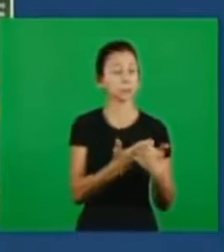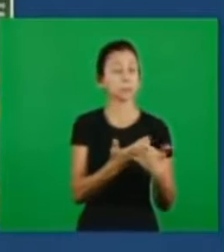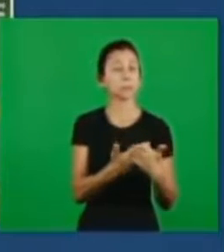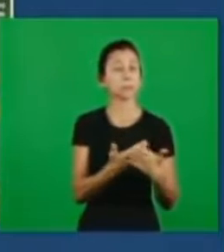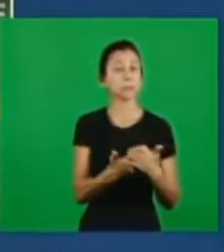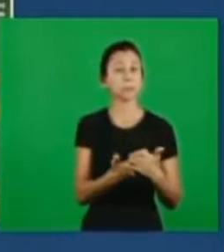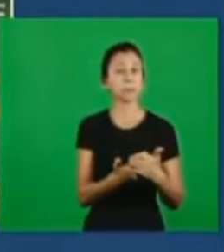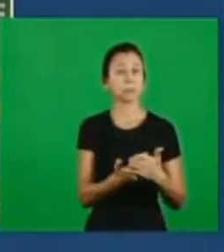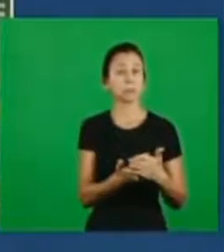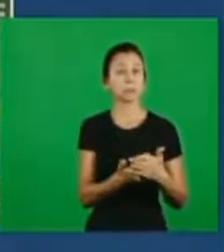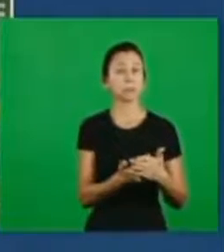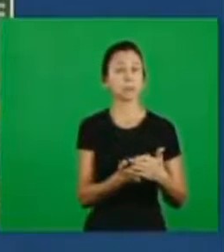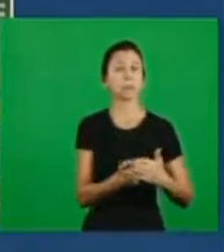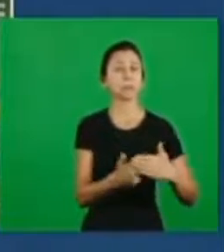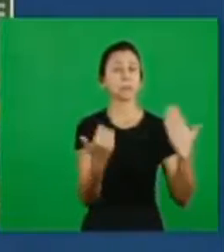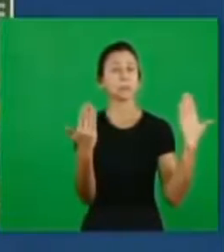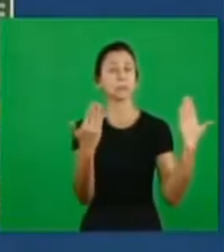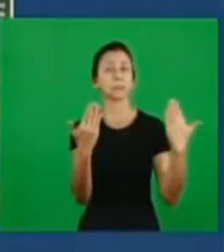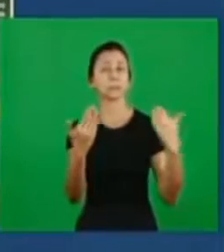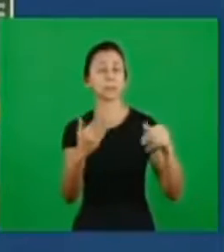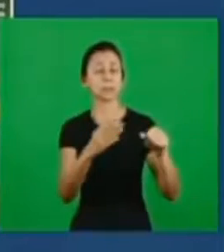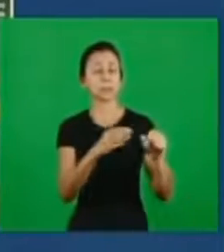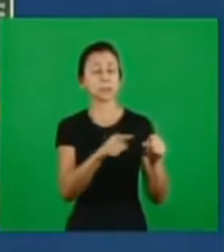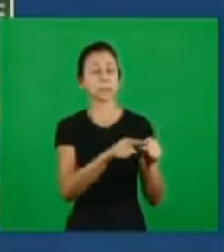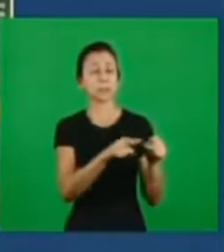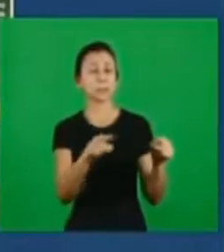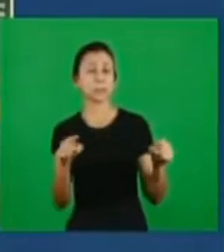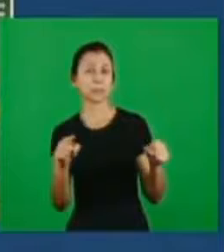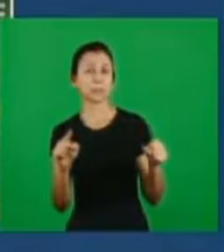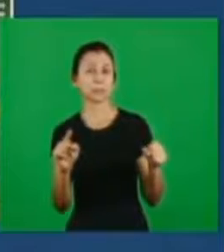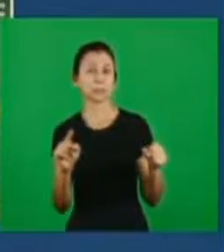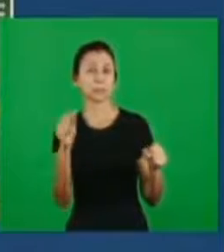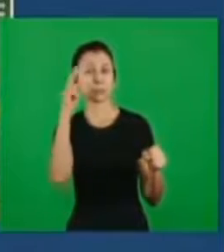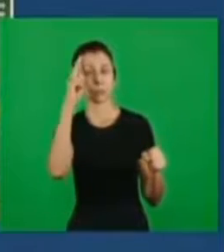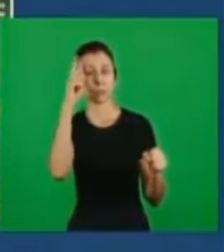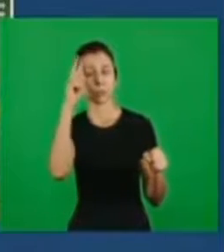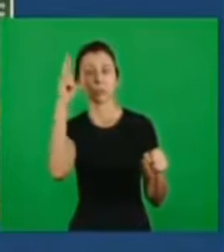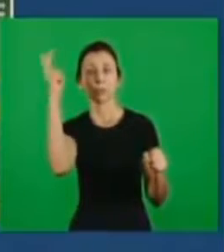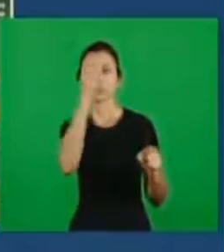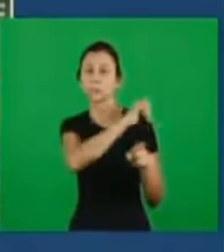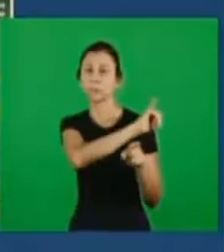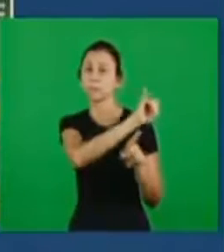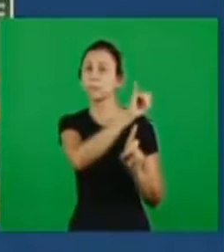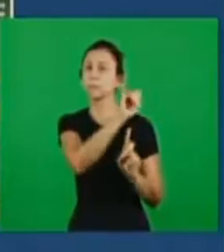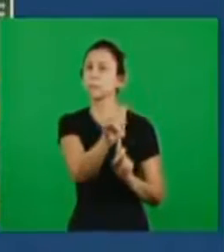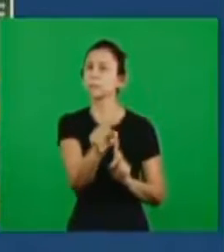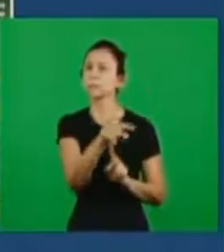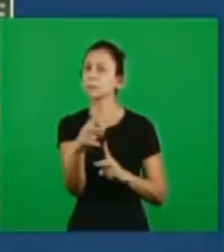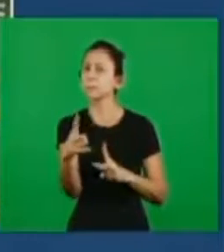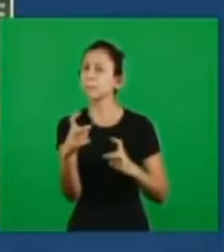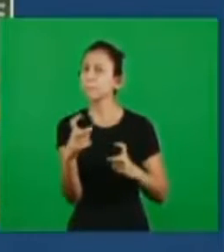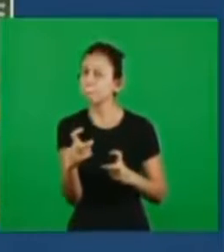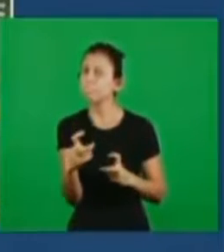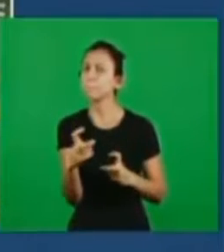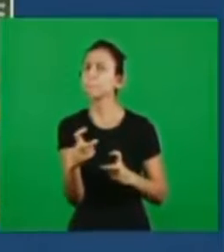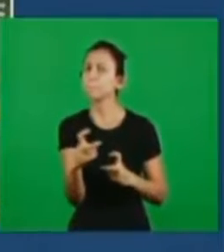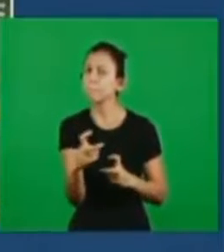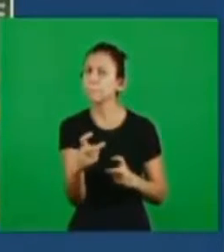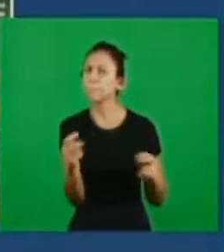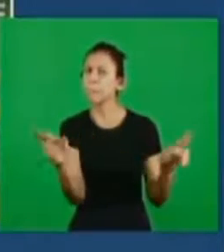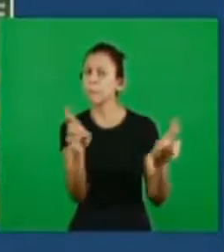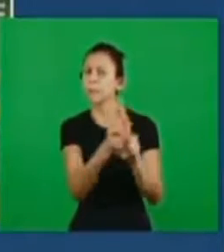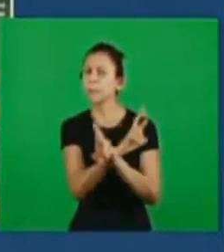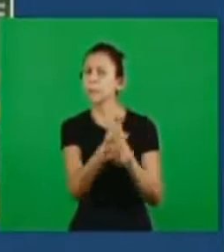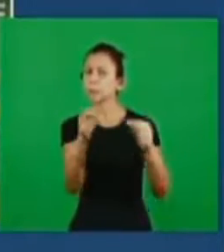some consideration regarding this time, a historical and prophetic time, you'll see